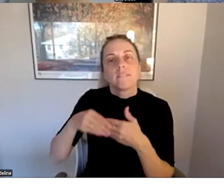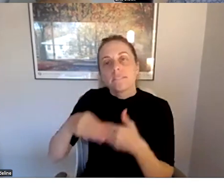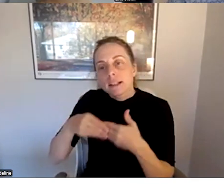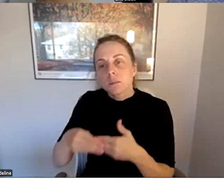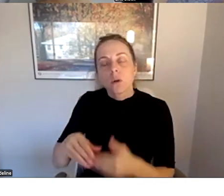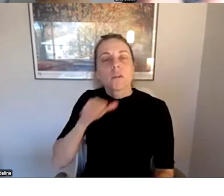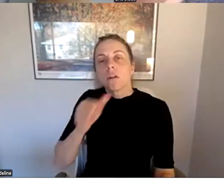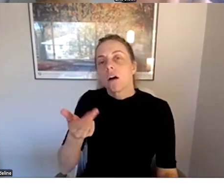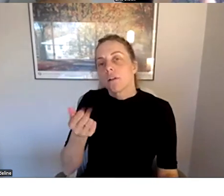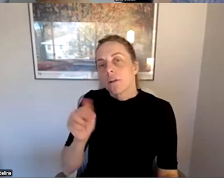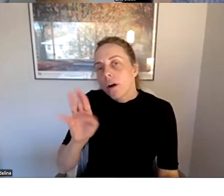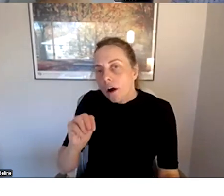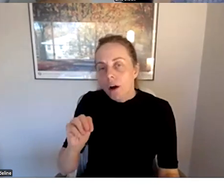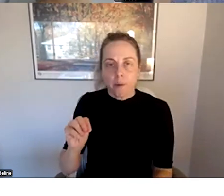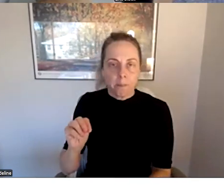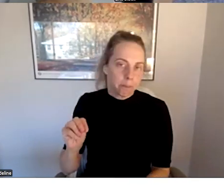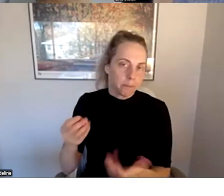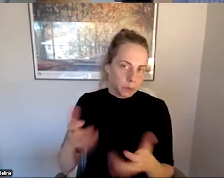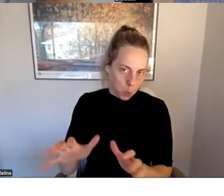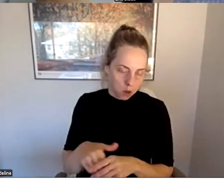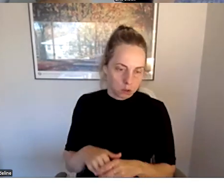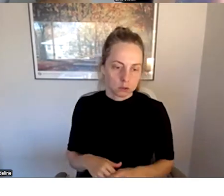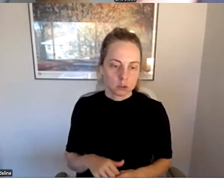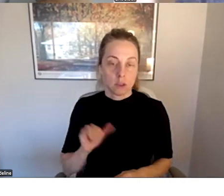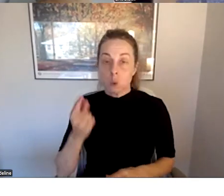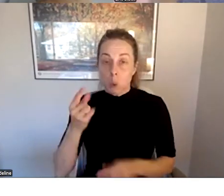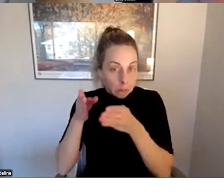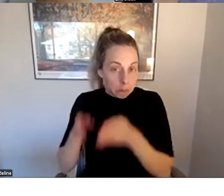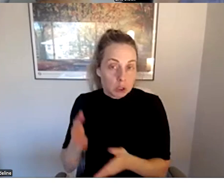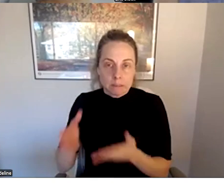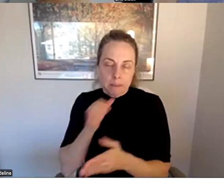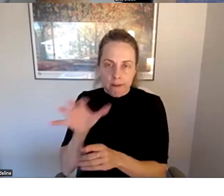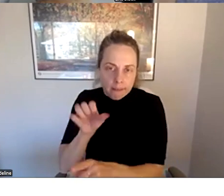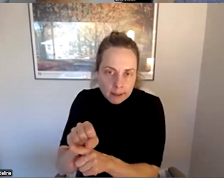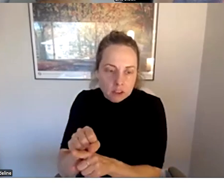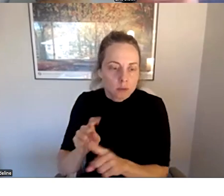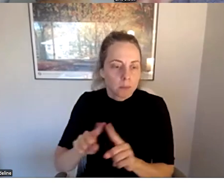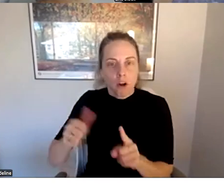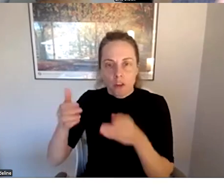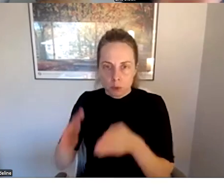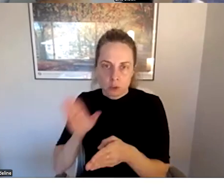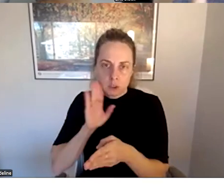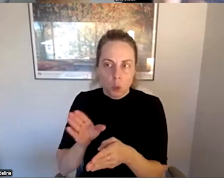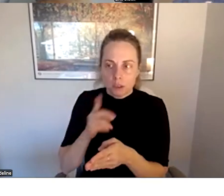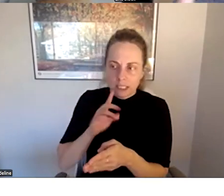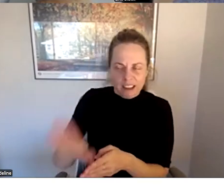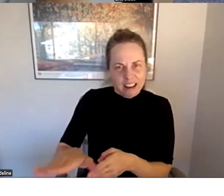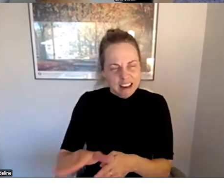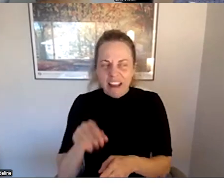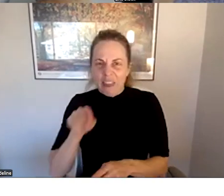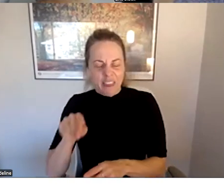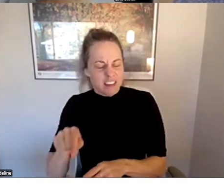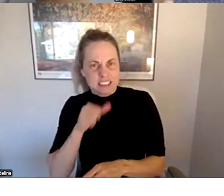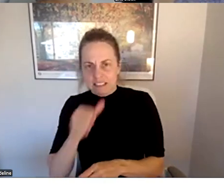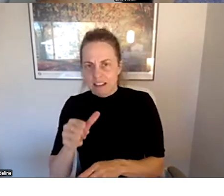our practices. And that's having a body, one person may not catch it, but another person will call it to question. And we're able to build this culture